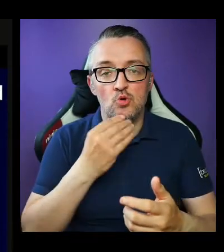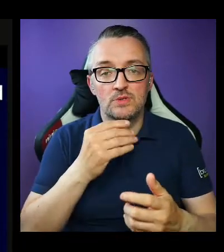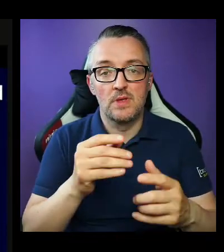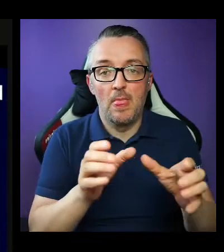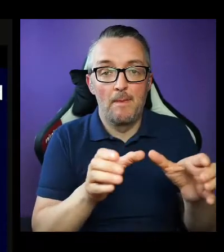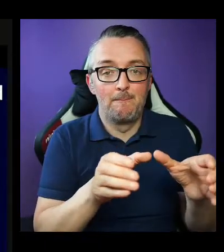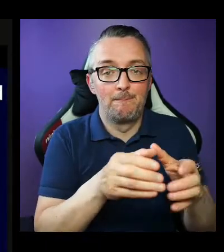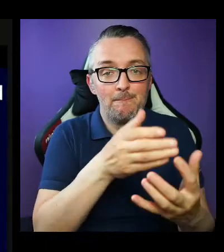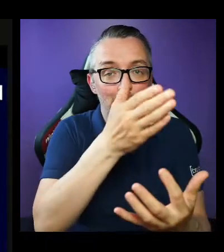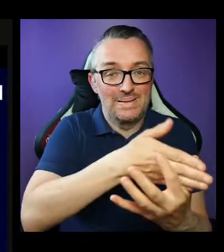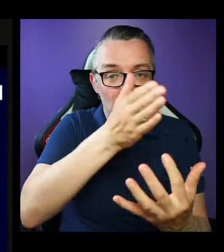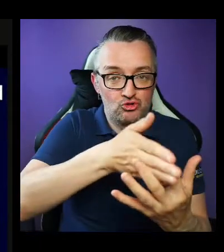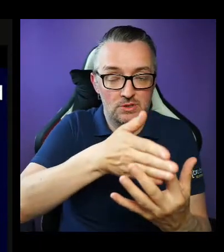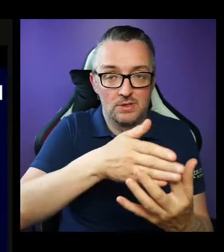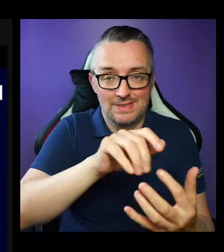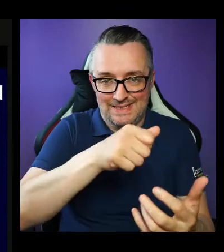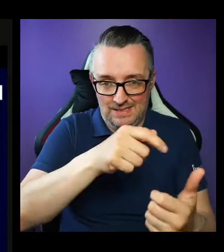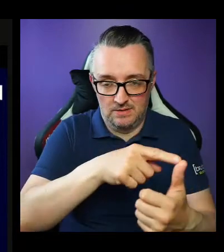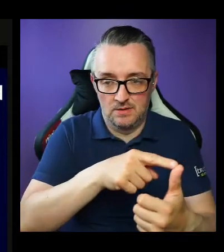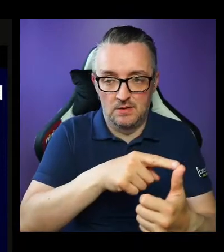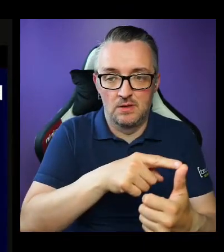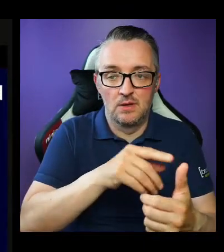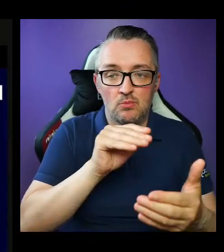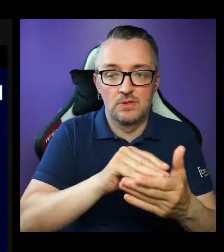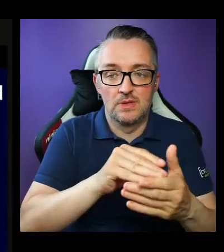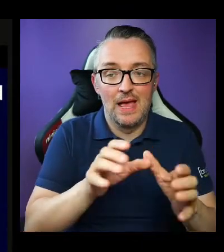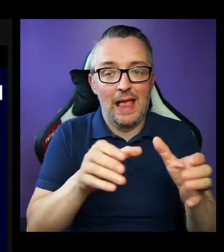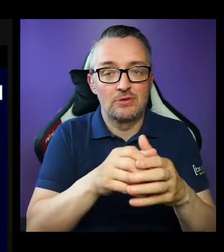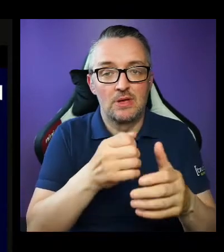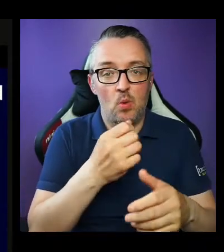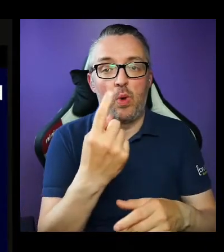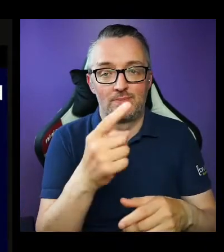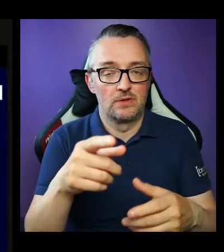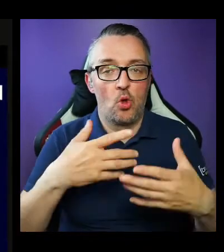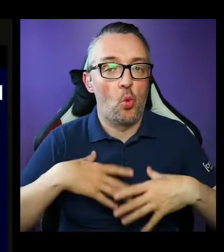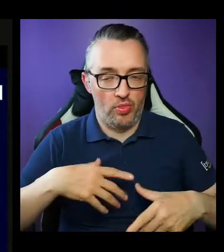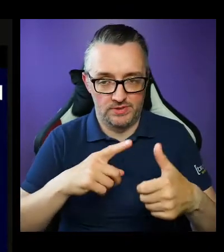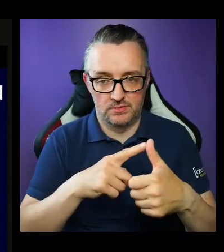key, we'll put the category we want, which is clothes.